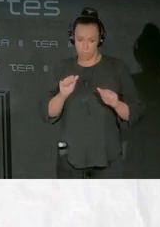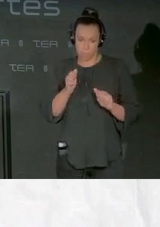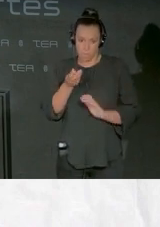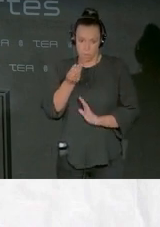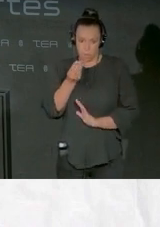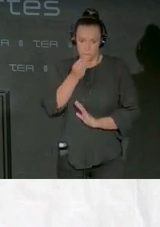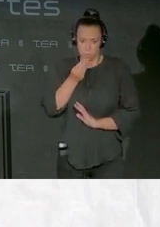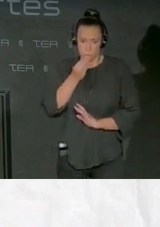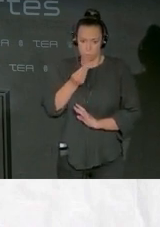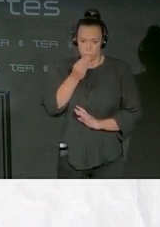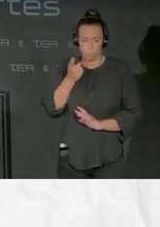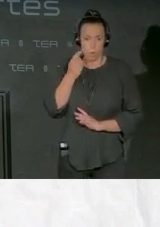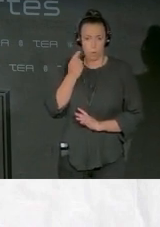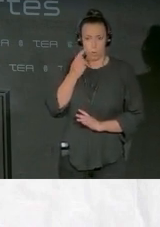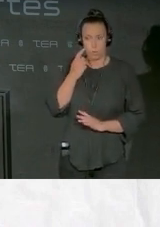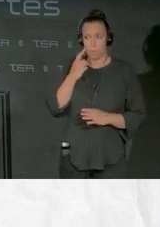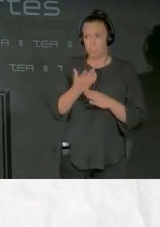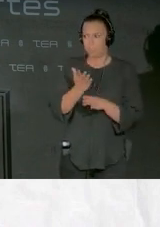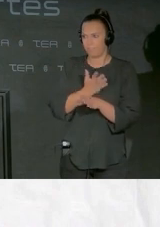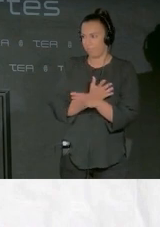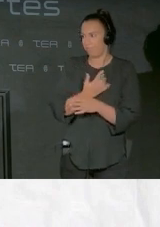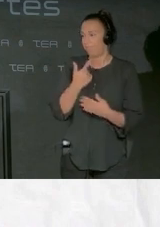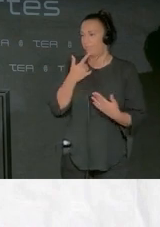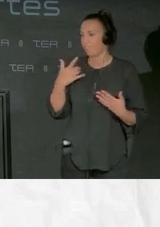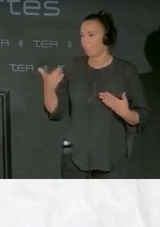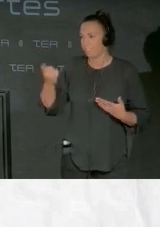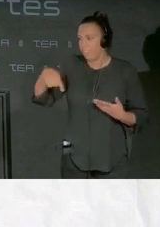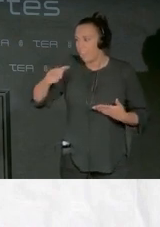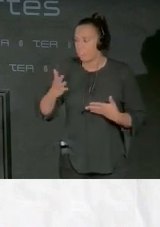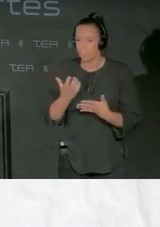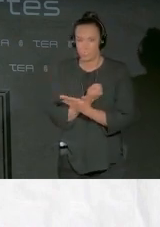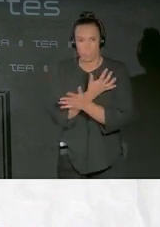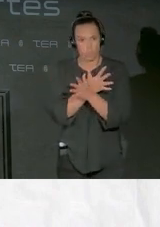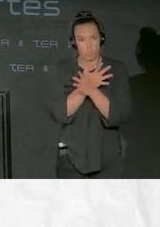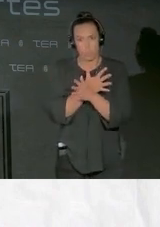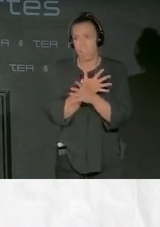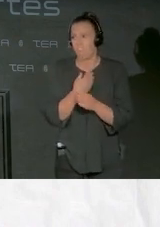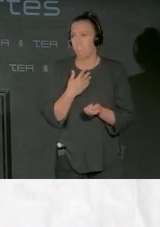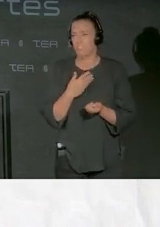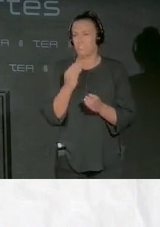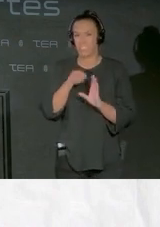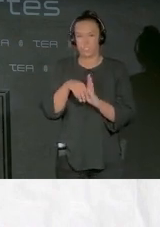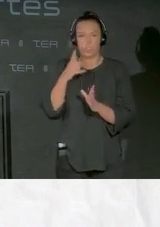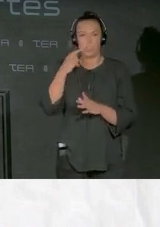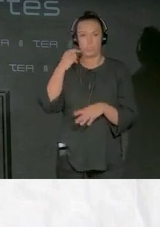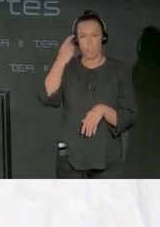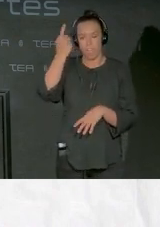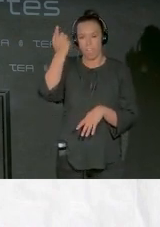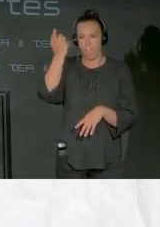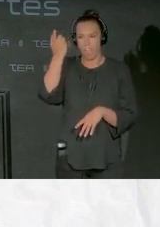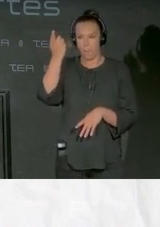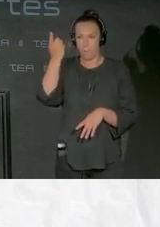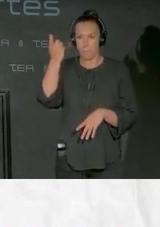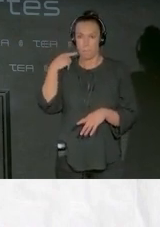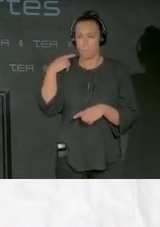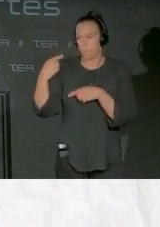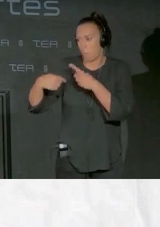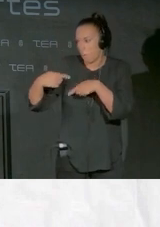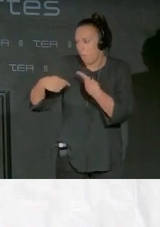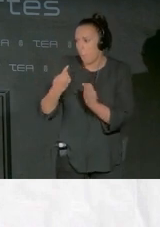video games have now become mainstream part of popular culture. It's not just about teenagers, it's not just about kids.